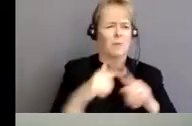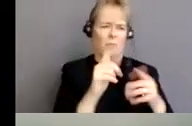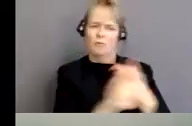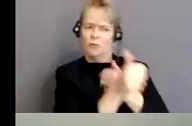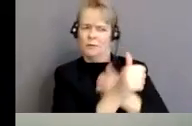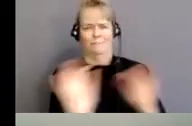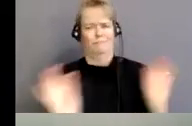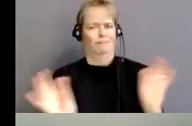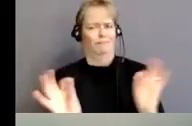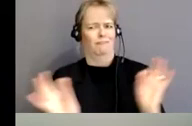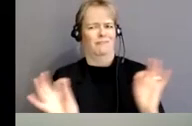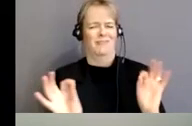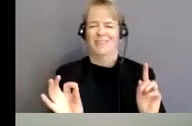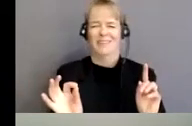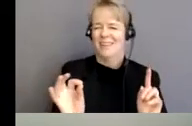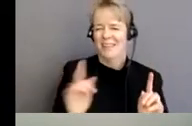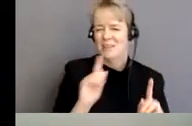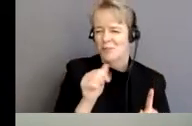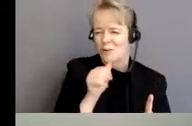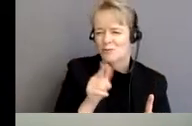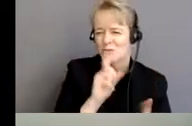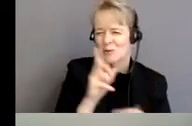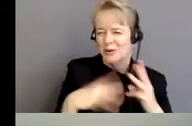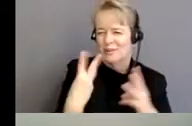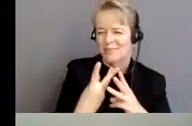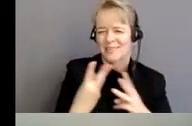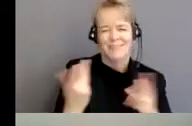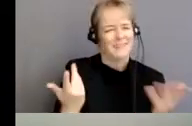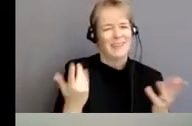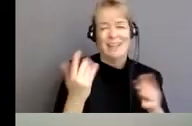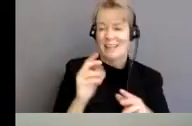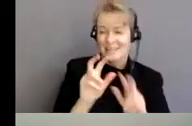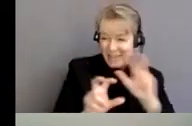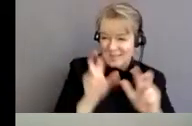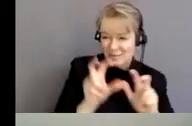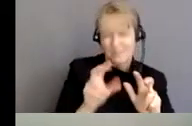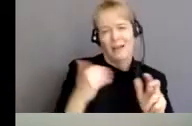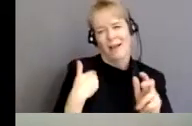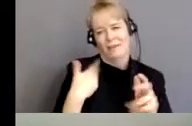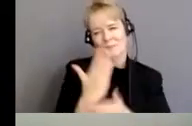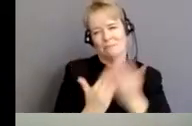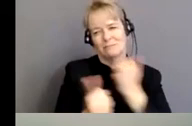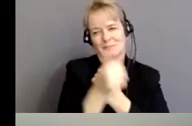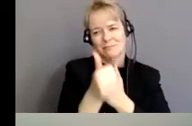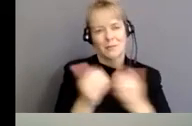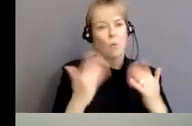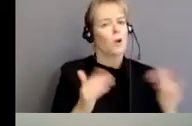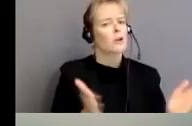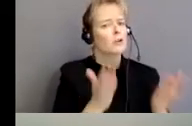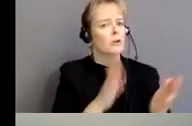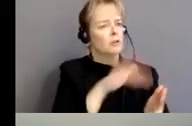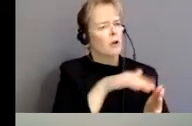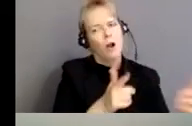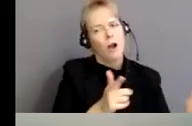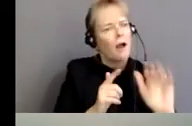little in the investment area comes without risk. Or they'll encourage you to recruit your friends, your family, your neighbor, your